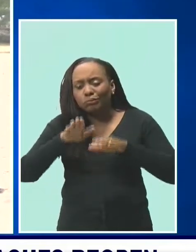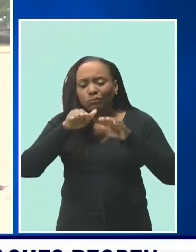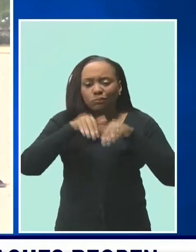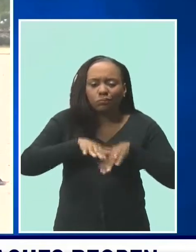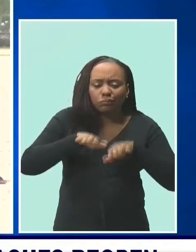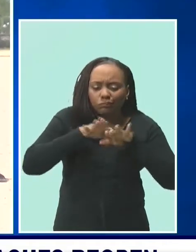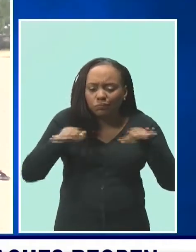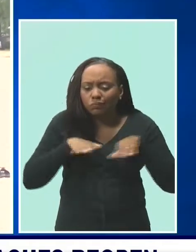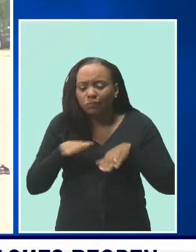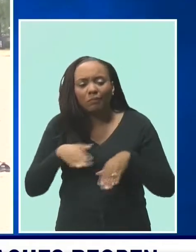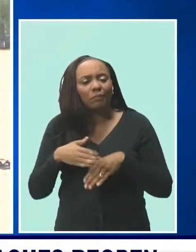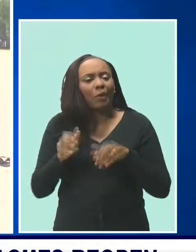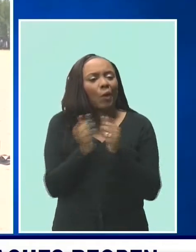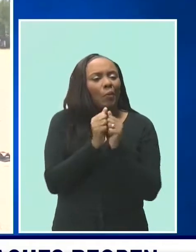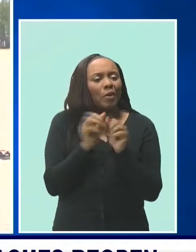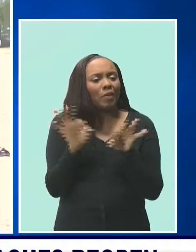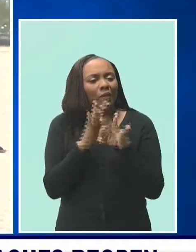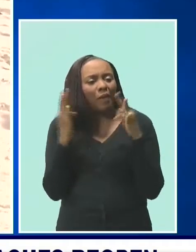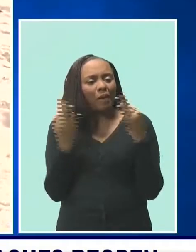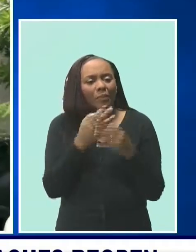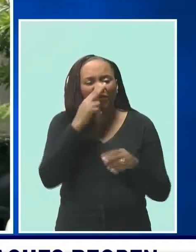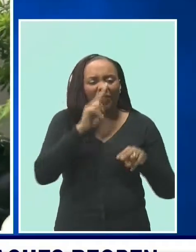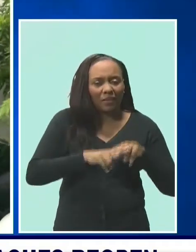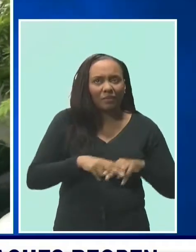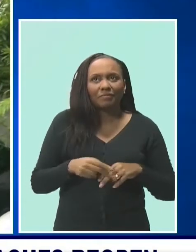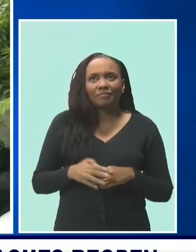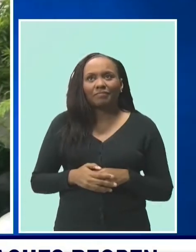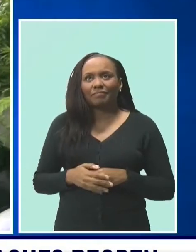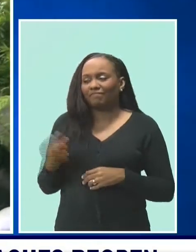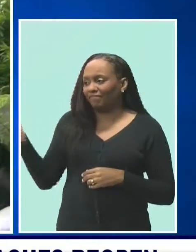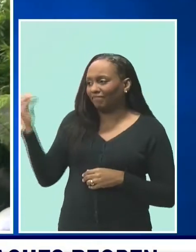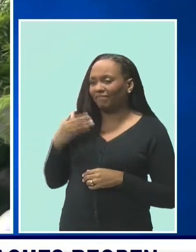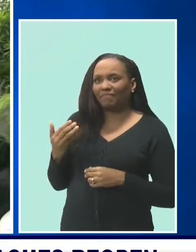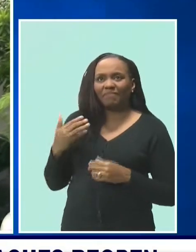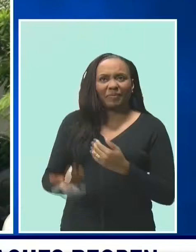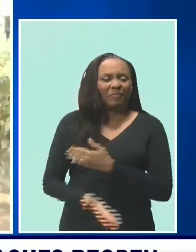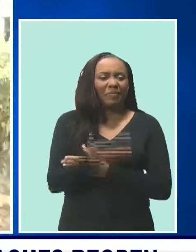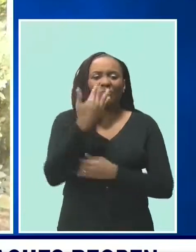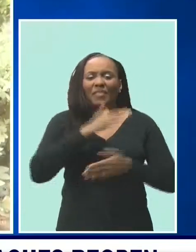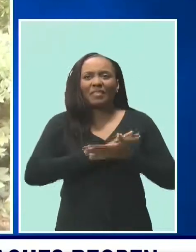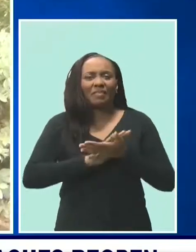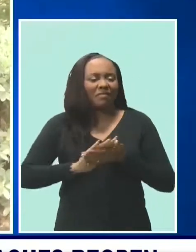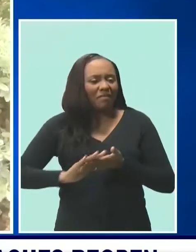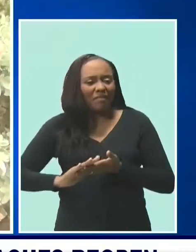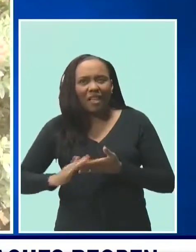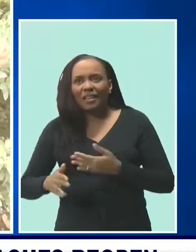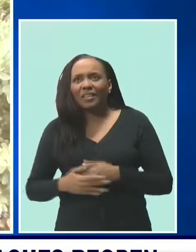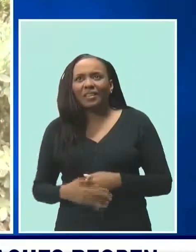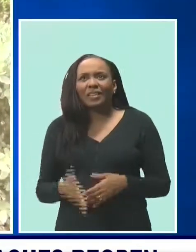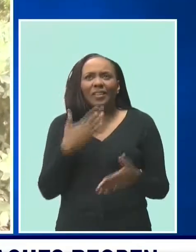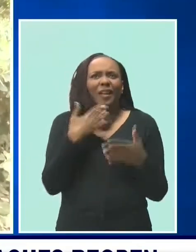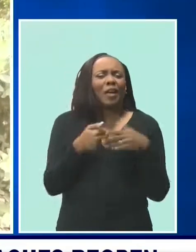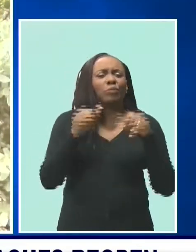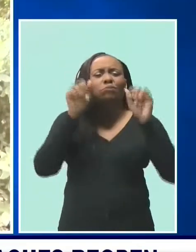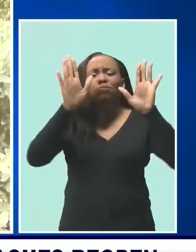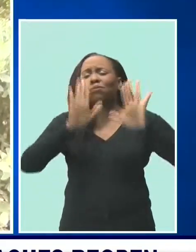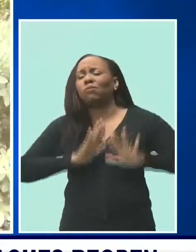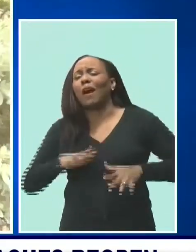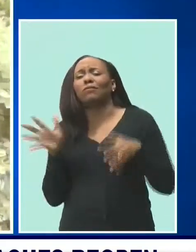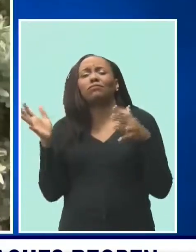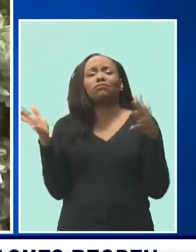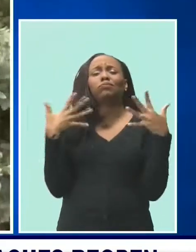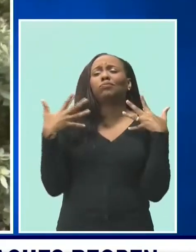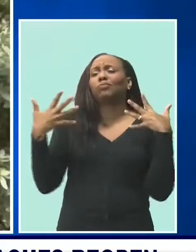their family. It was nice on the beach this morning. Lots of people, but it was great. Good. It wonderful, man.